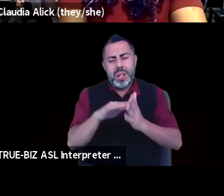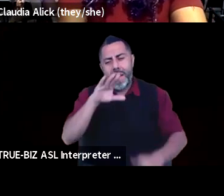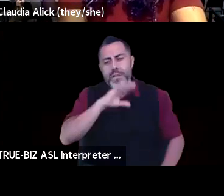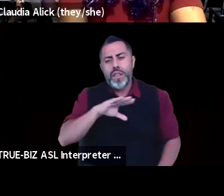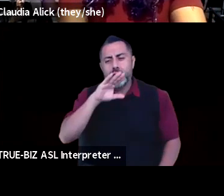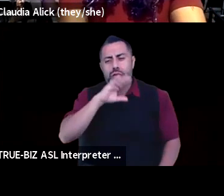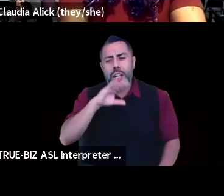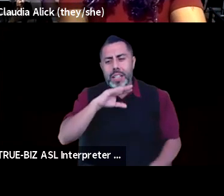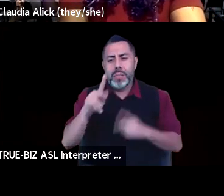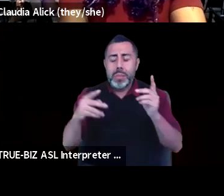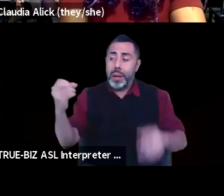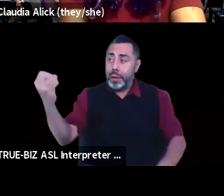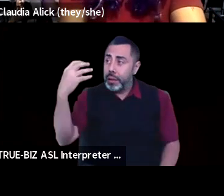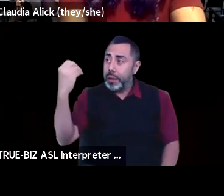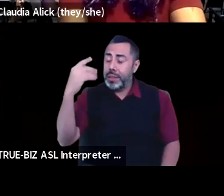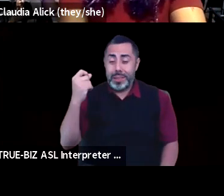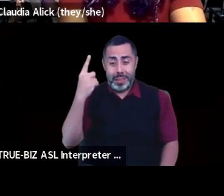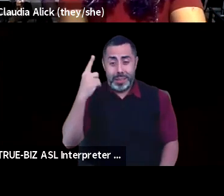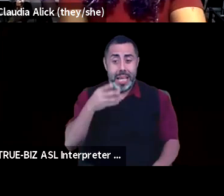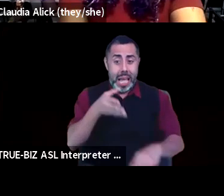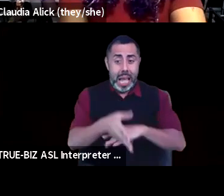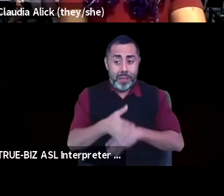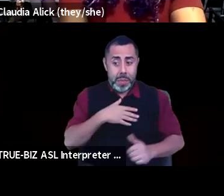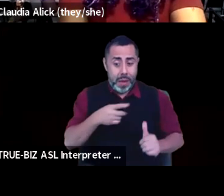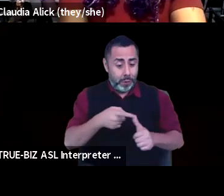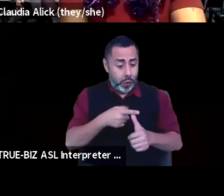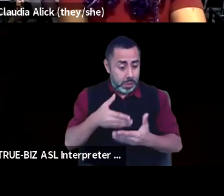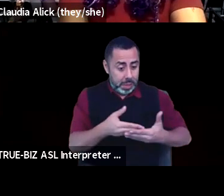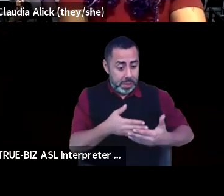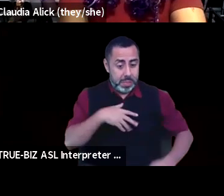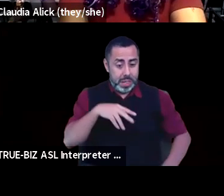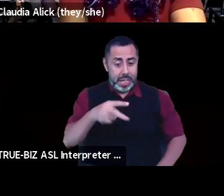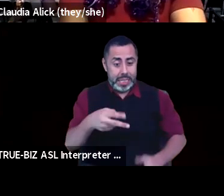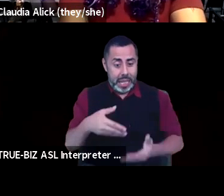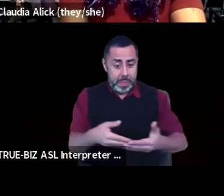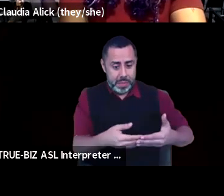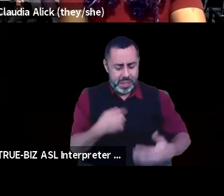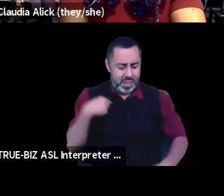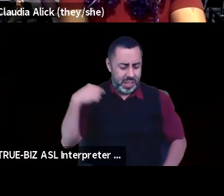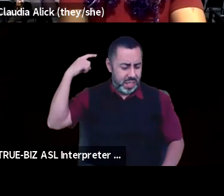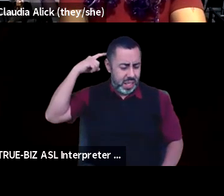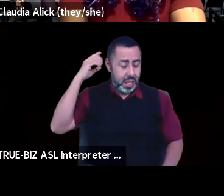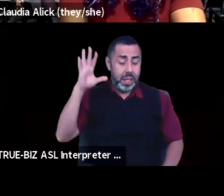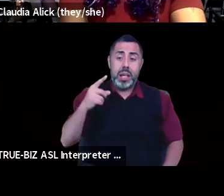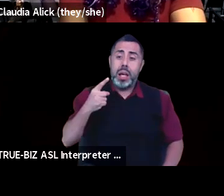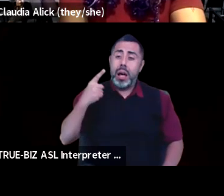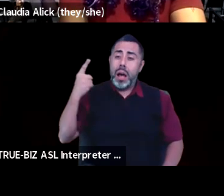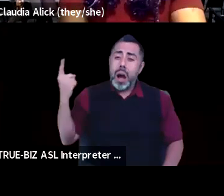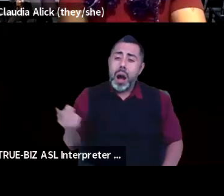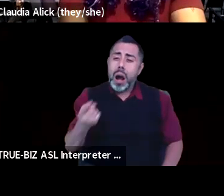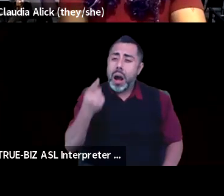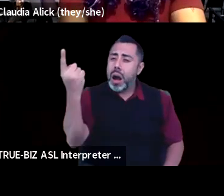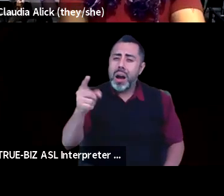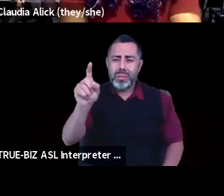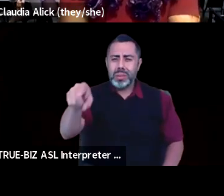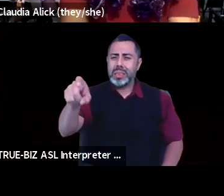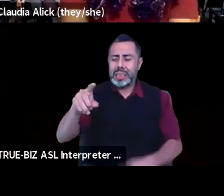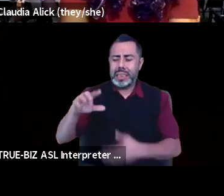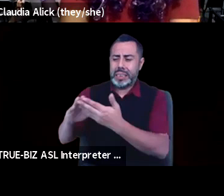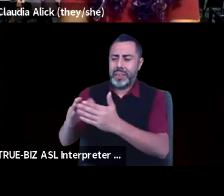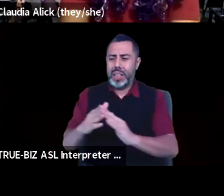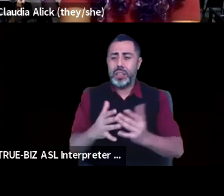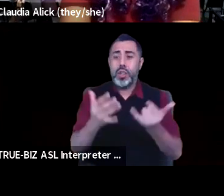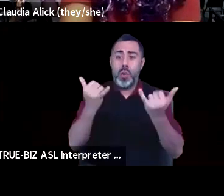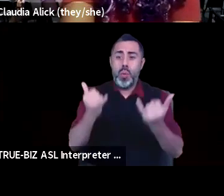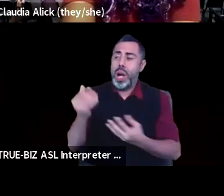my first and then my second, because I was like, it always takes a village. Why are you telling that to me now? Because now you're so